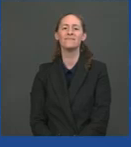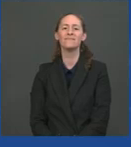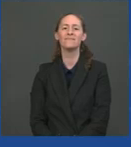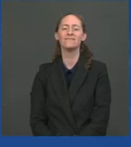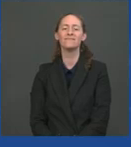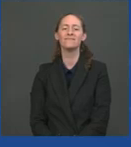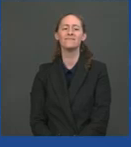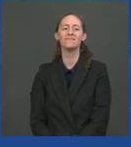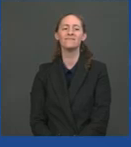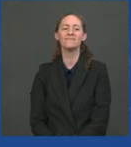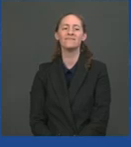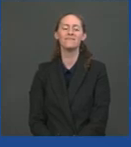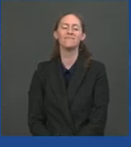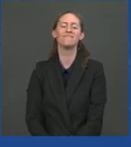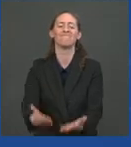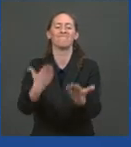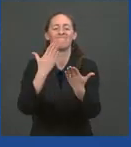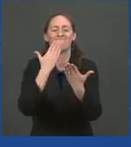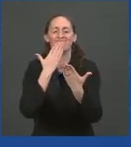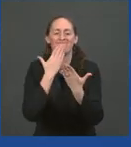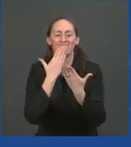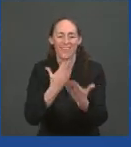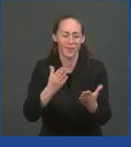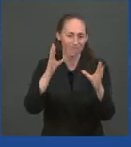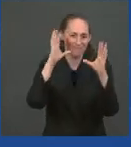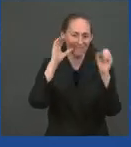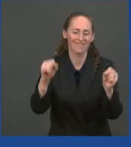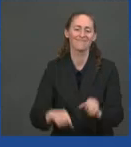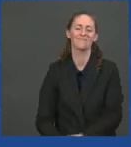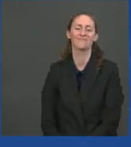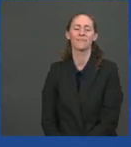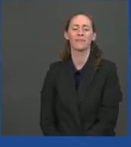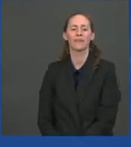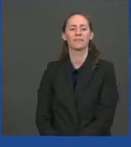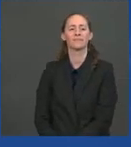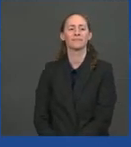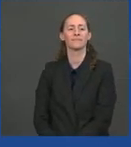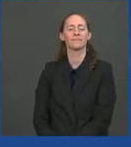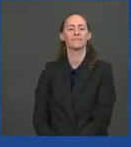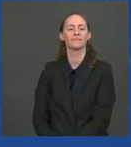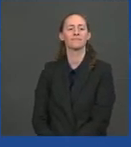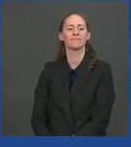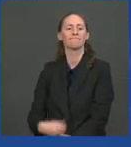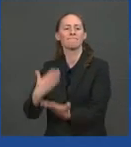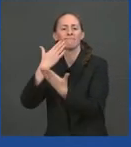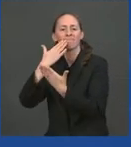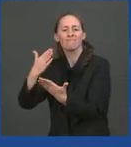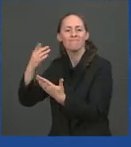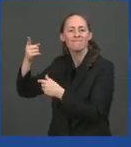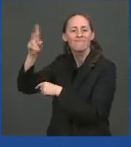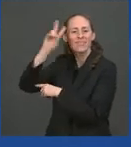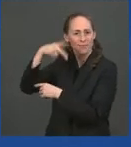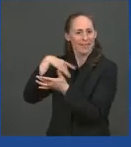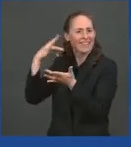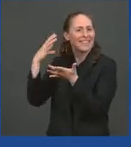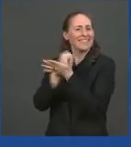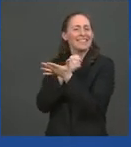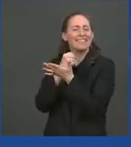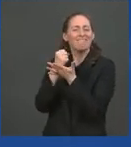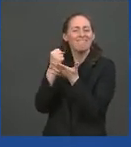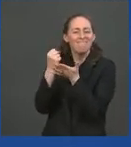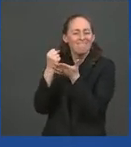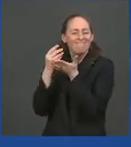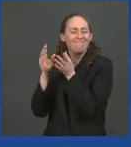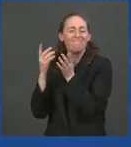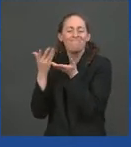Thank you, Mr. President. I also want to thank the Vice President, who we were able to meet earlier today with our family.